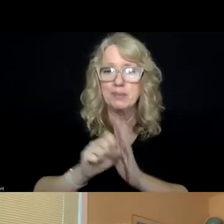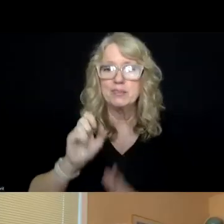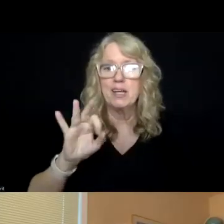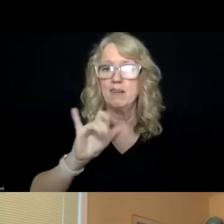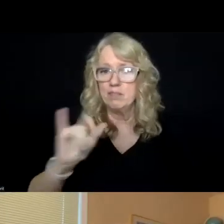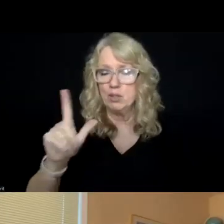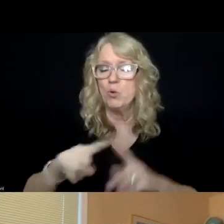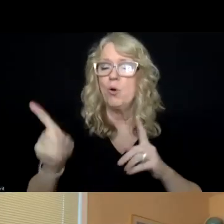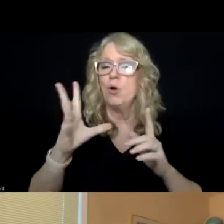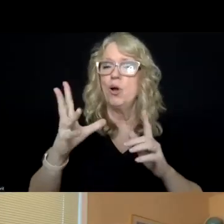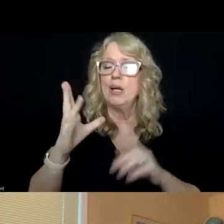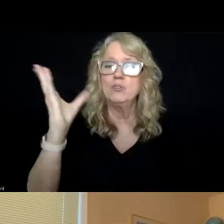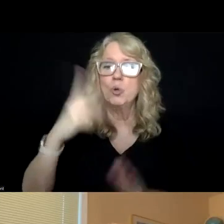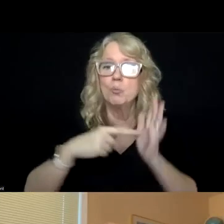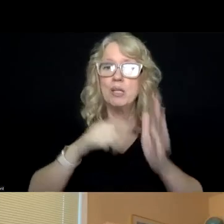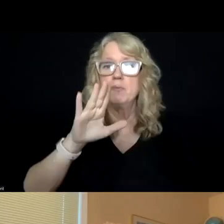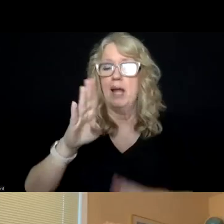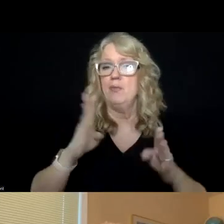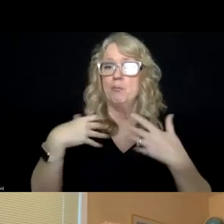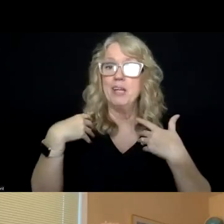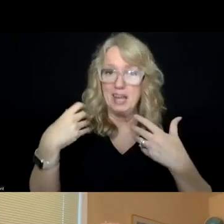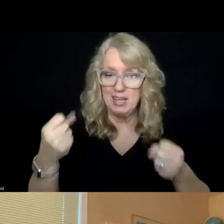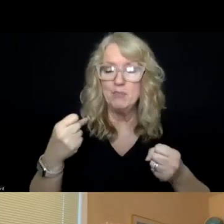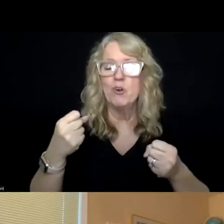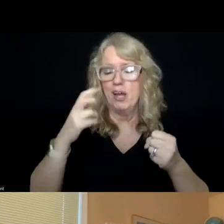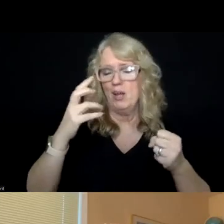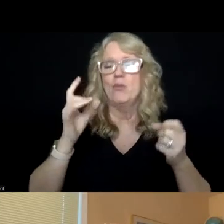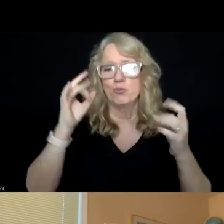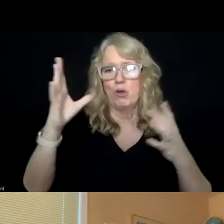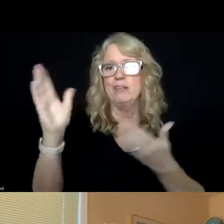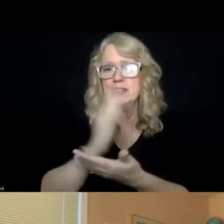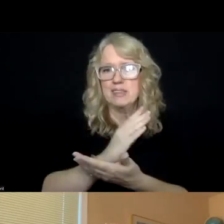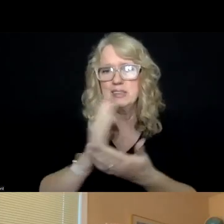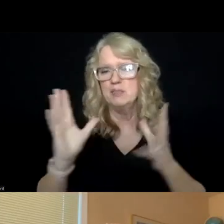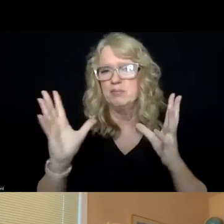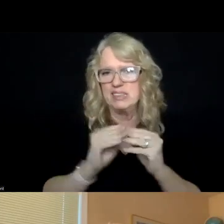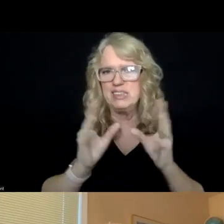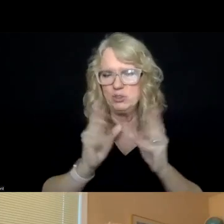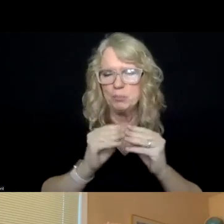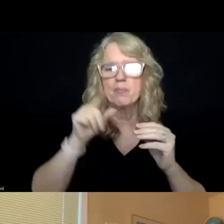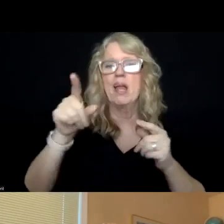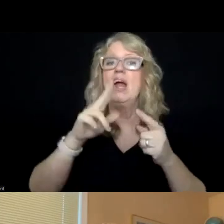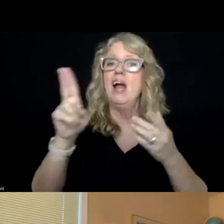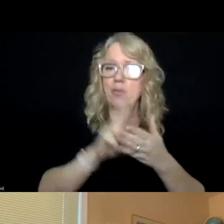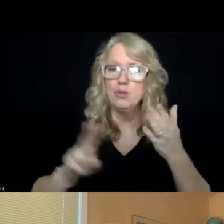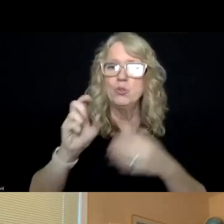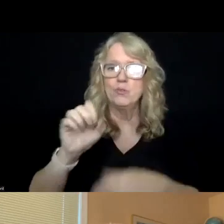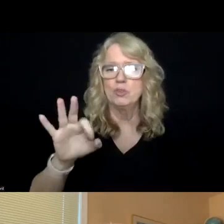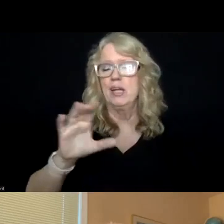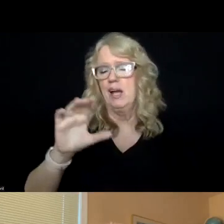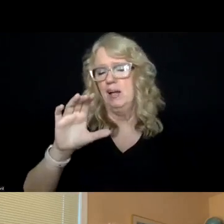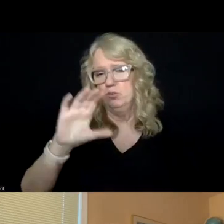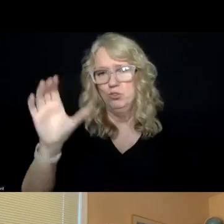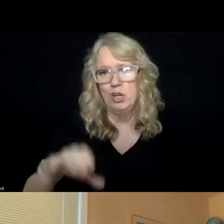present at their Behavioral Health Crisis Continuum. And it was put on by the University of Chicago